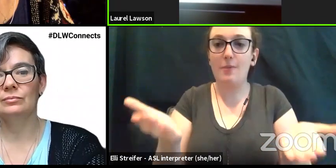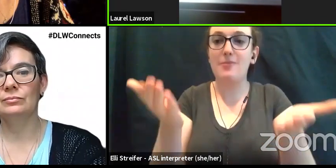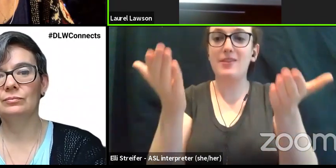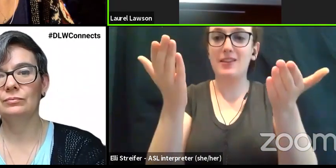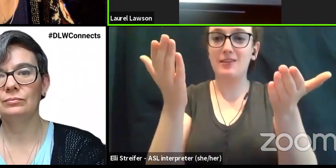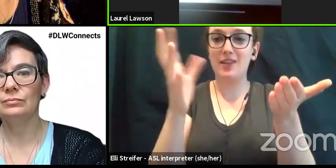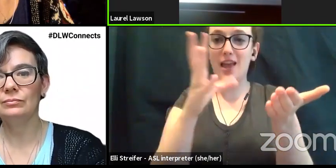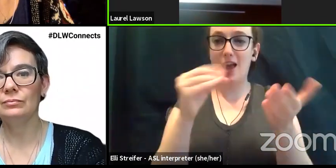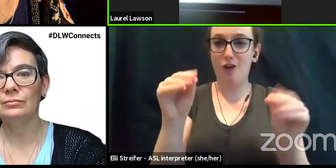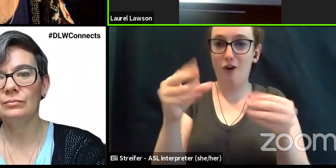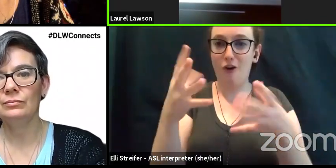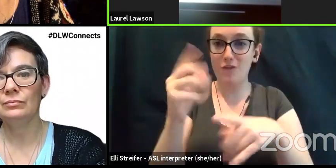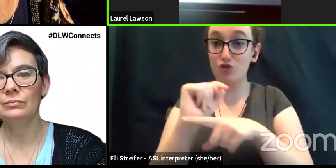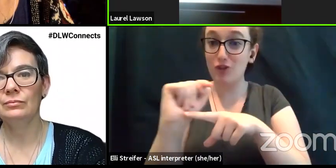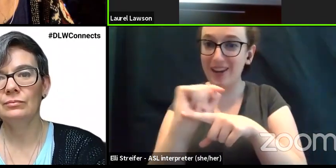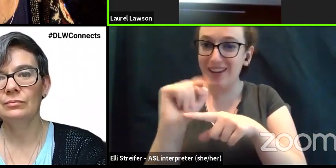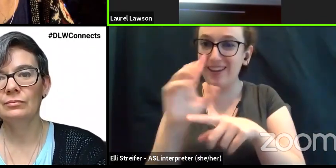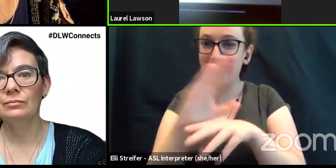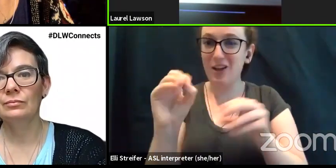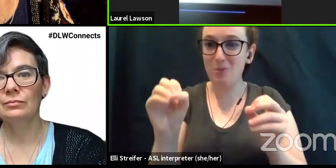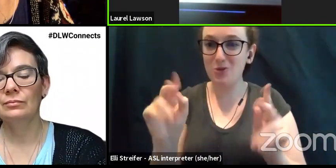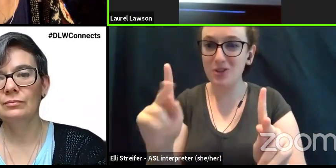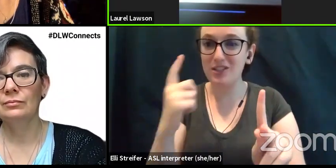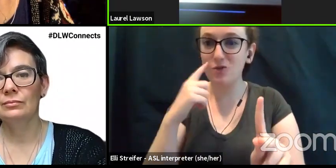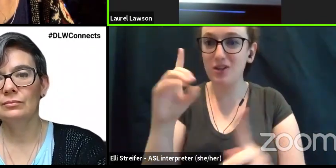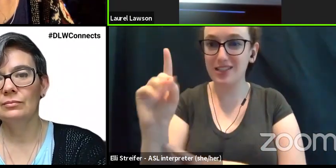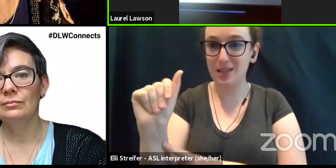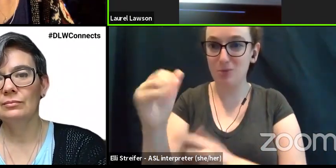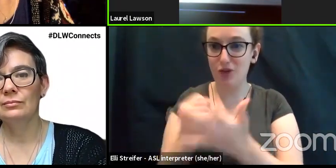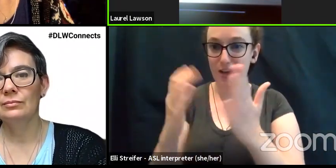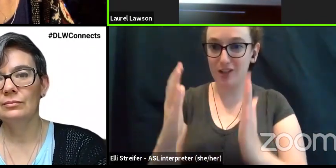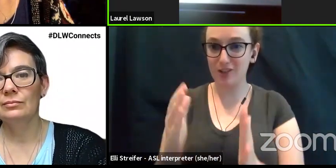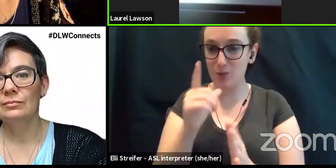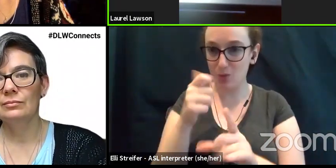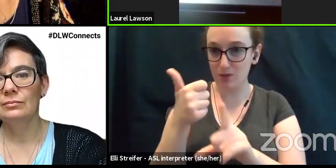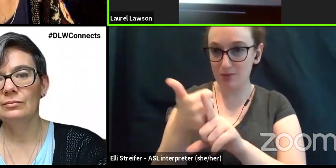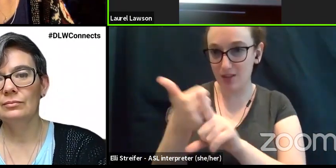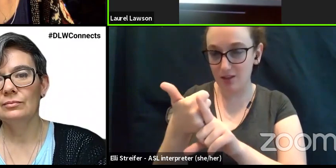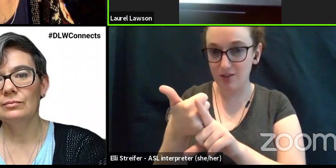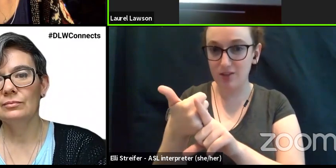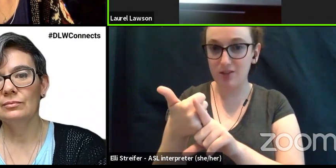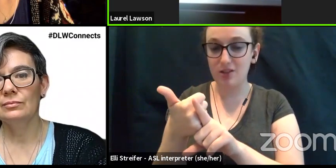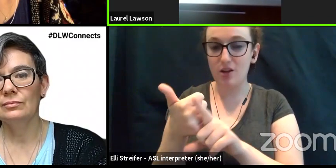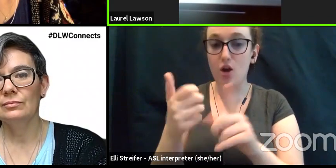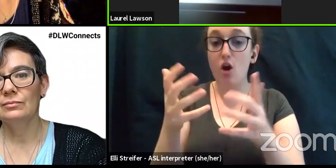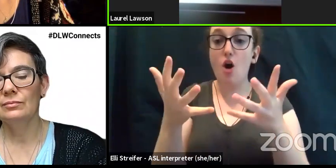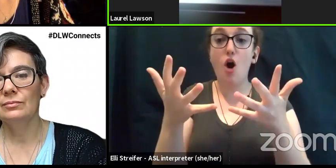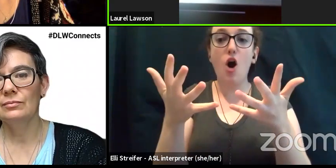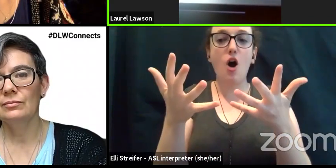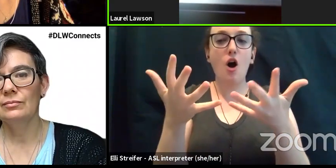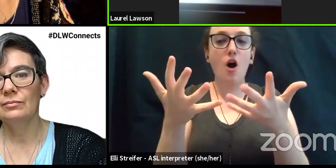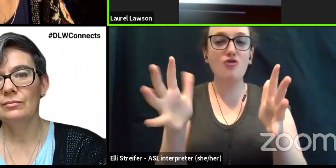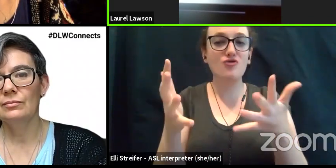further training and opportunities to disabled artists who are already